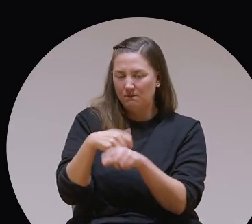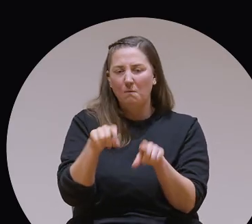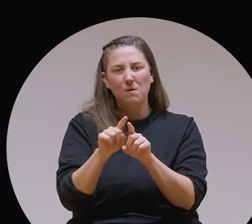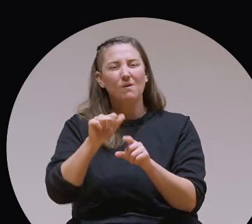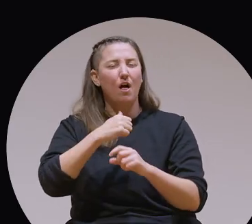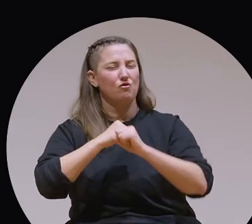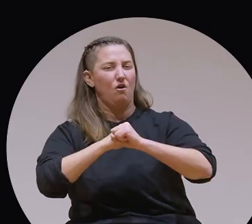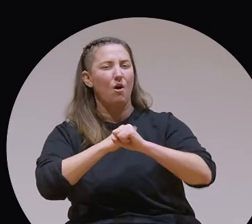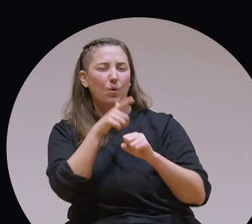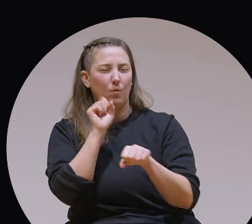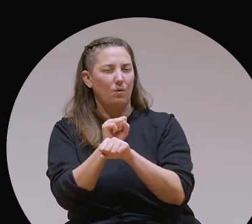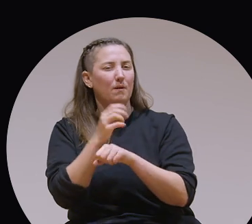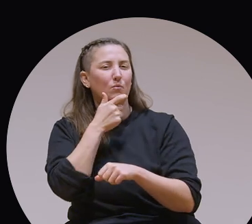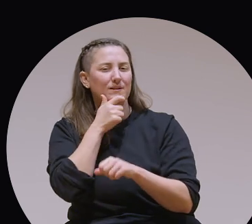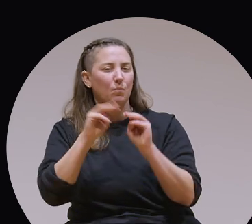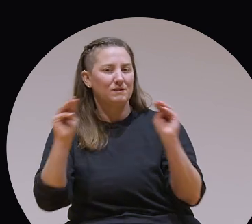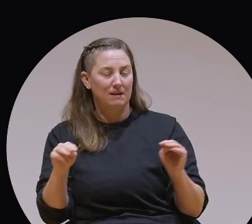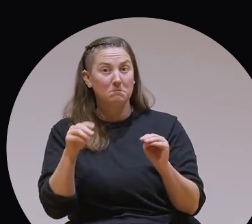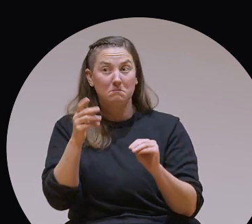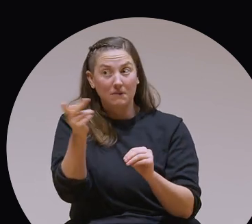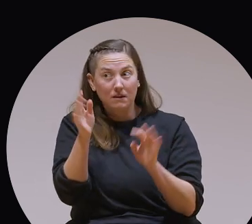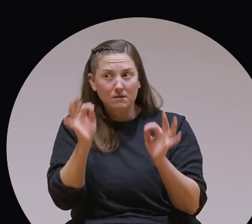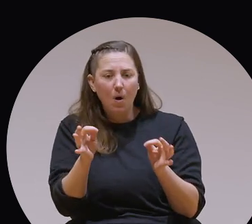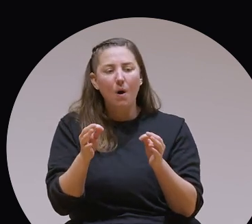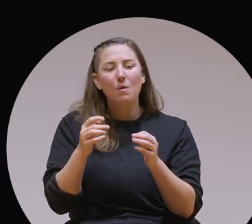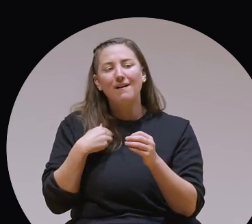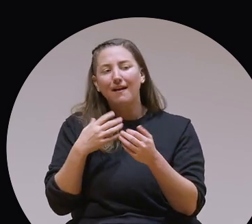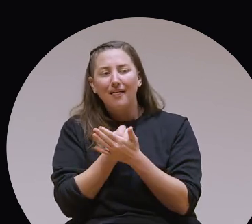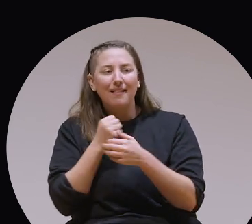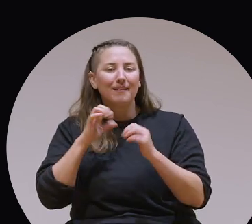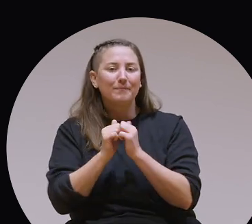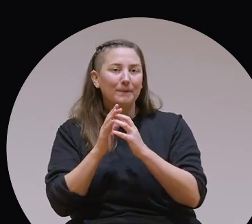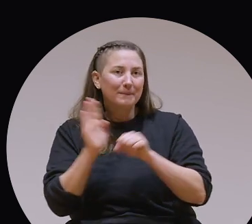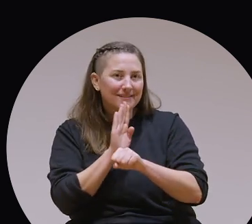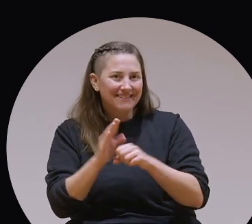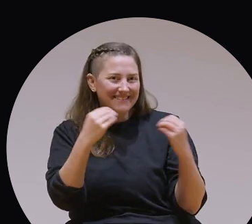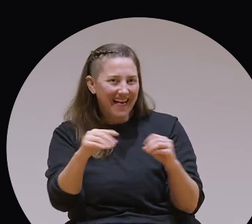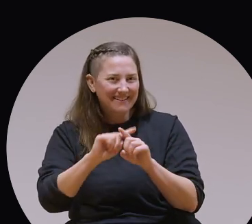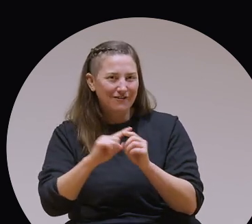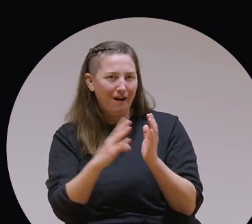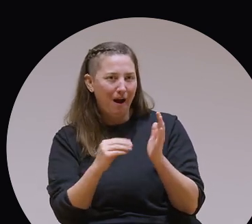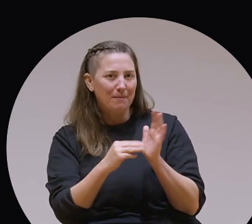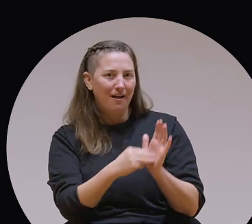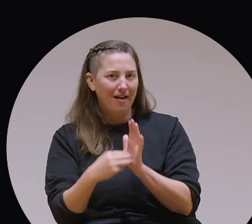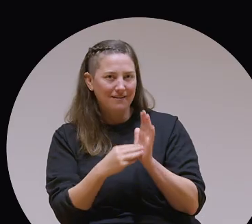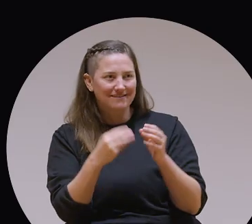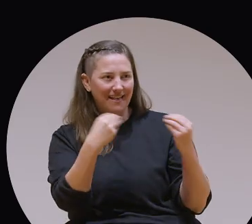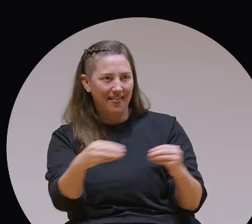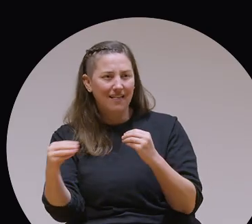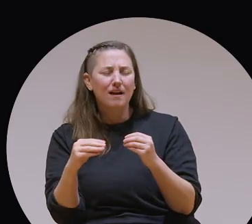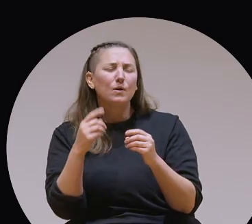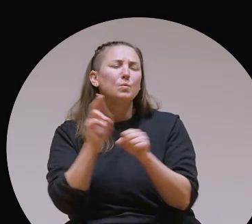working in the British Museum who decided they could make a living on the side by selling these to the public, again, as